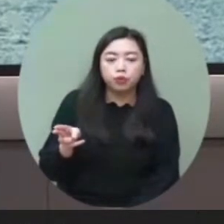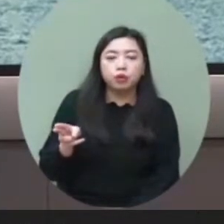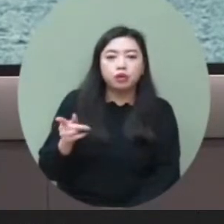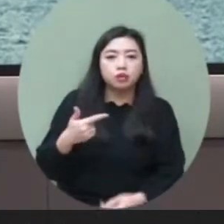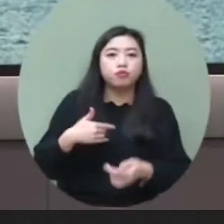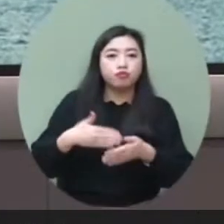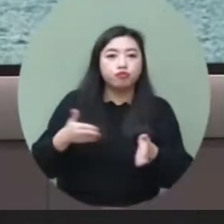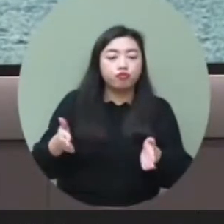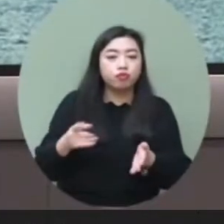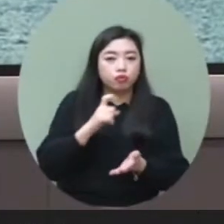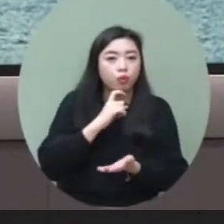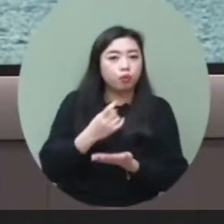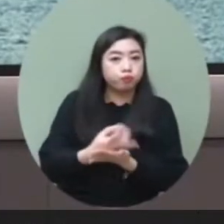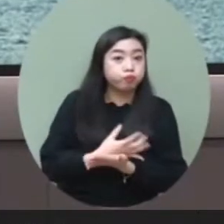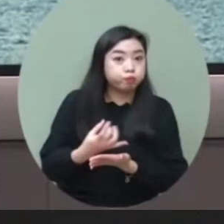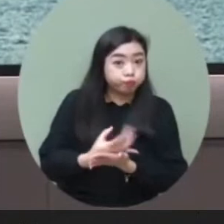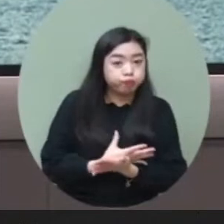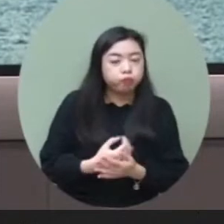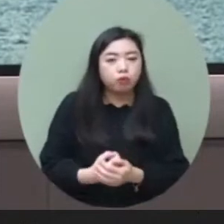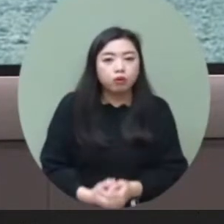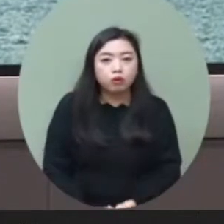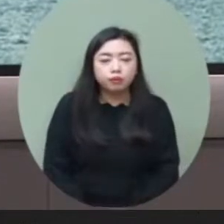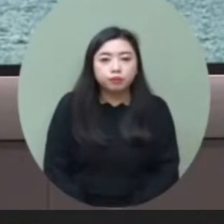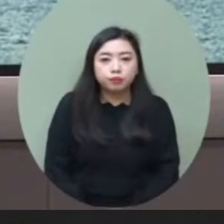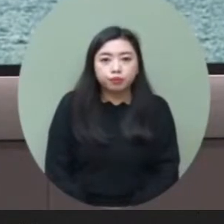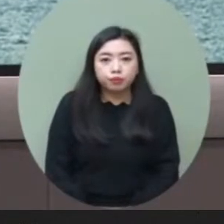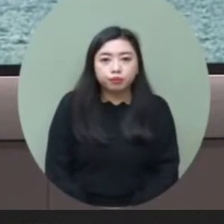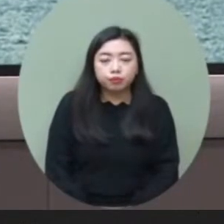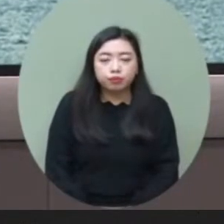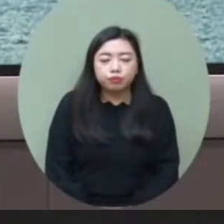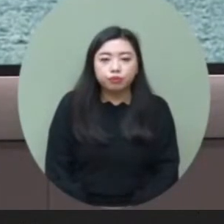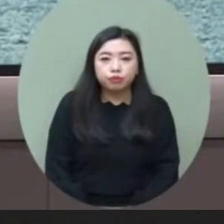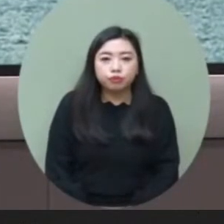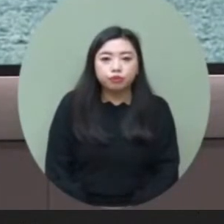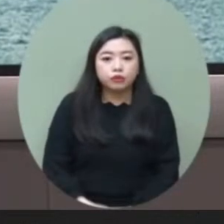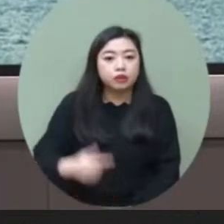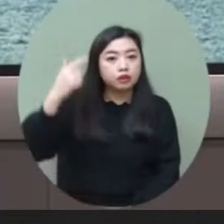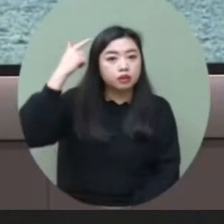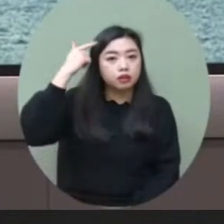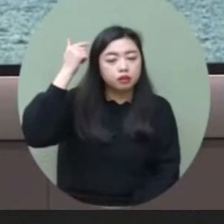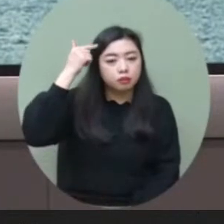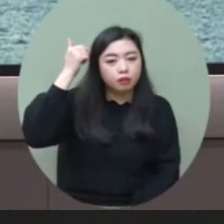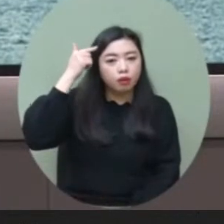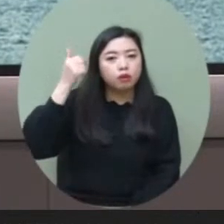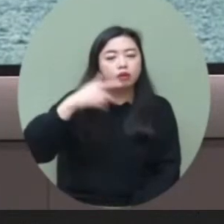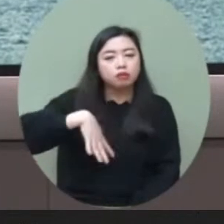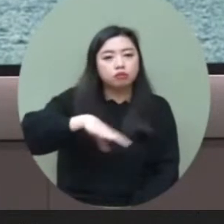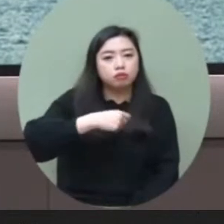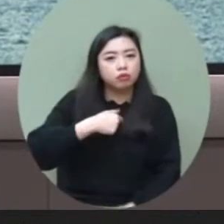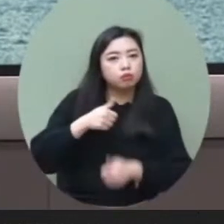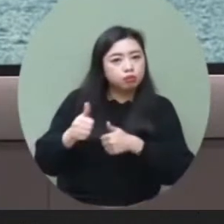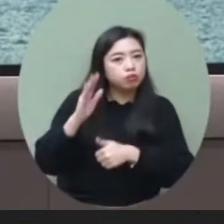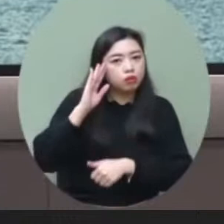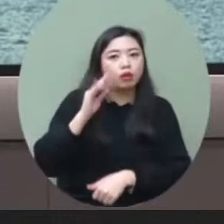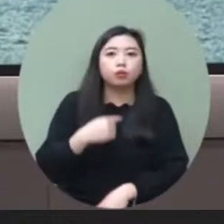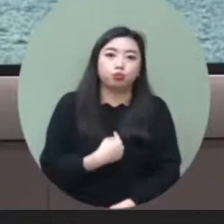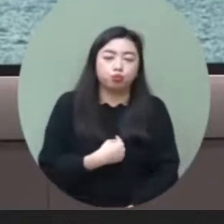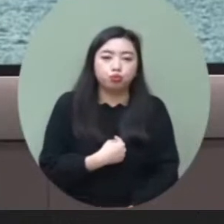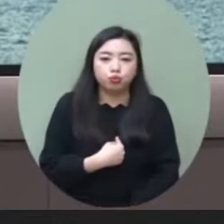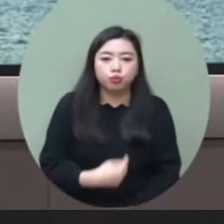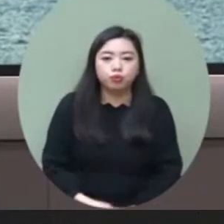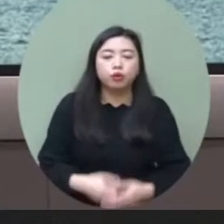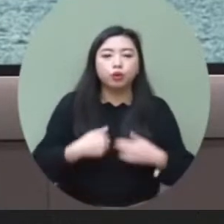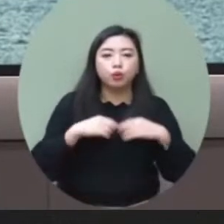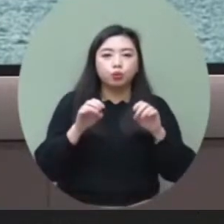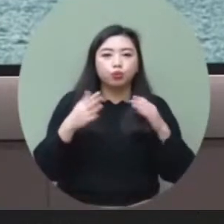Hospitalization is actually a law-abiding isolation order, so we call